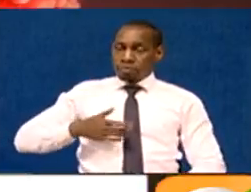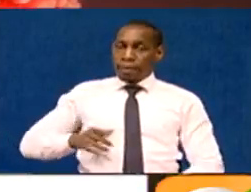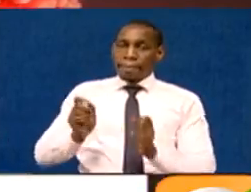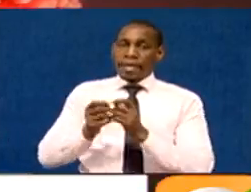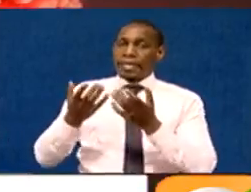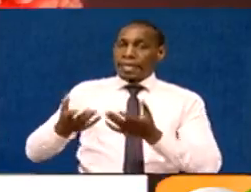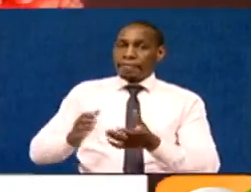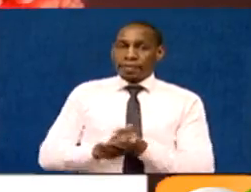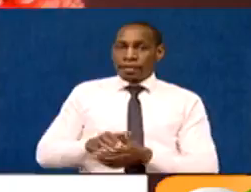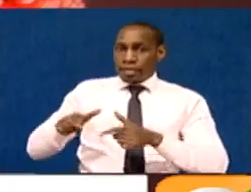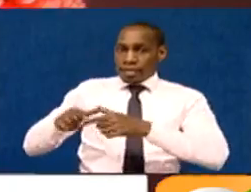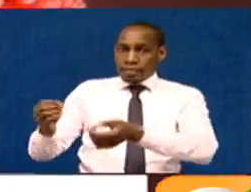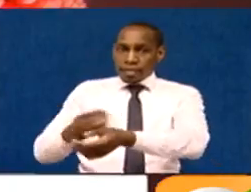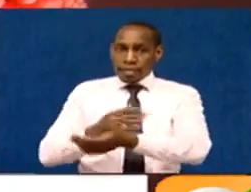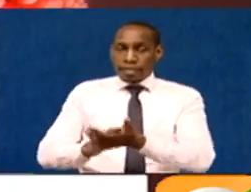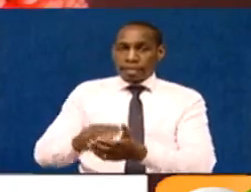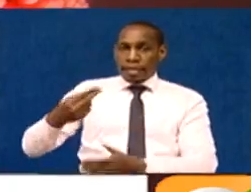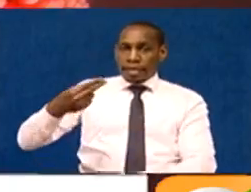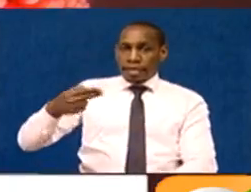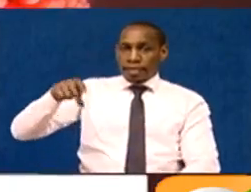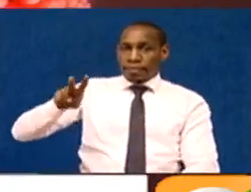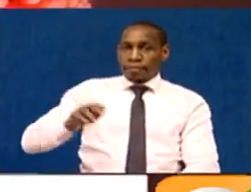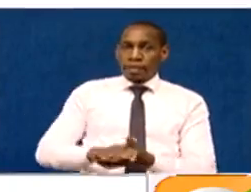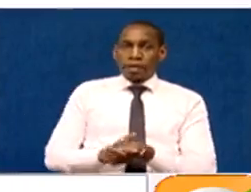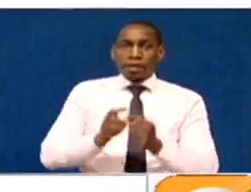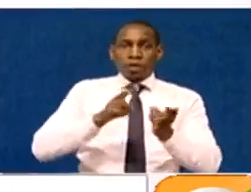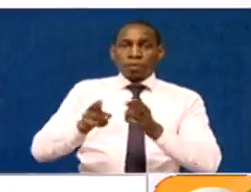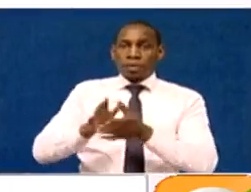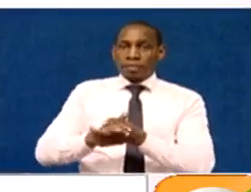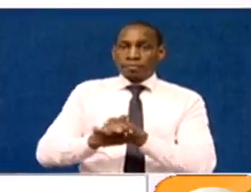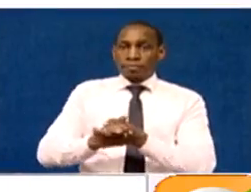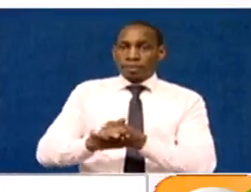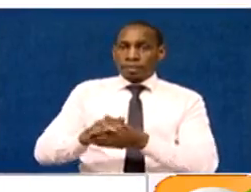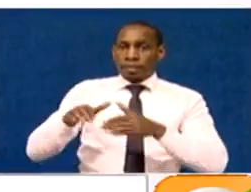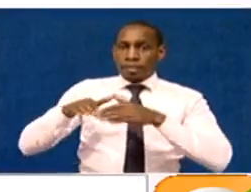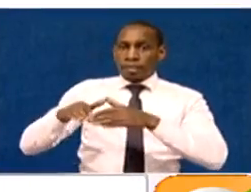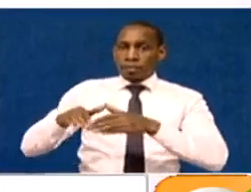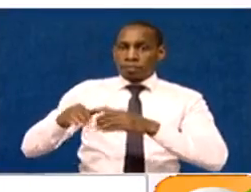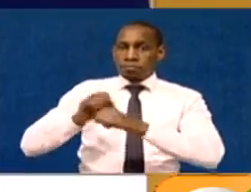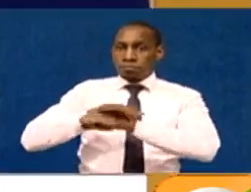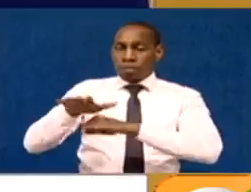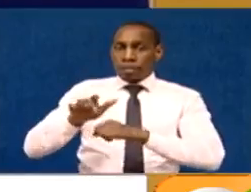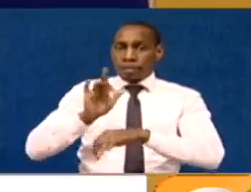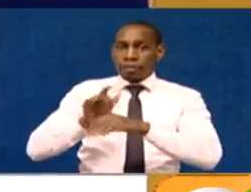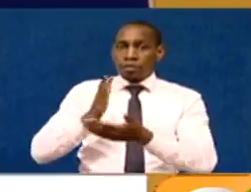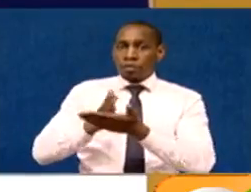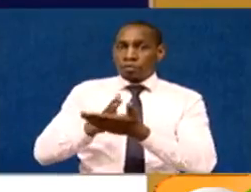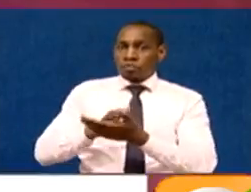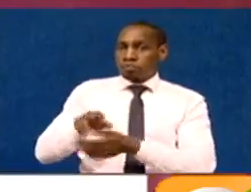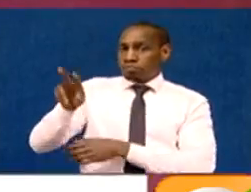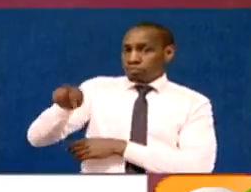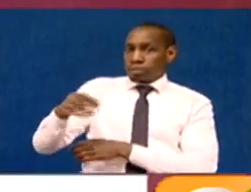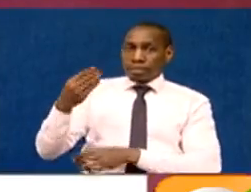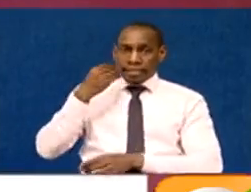pain. Cervical cancer caused by HPV, a common sexually transmitted infection, still remains a highly stigmatized disease, but